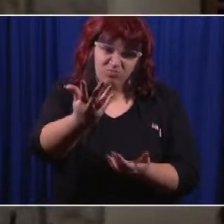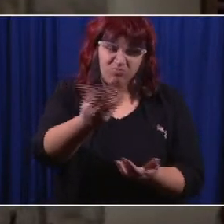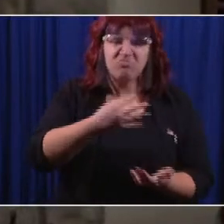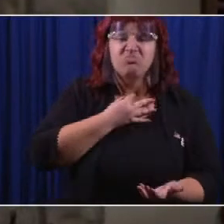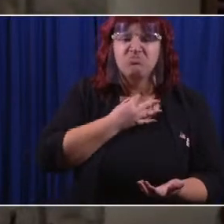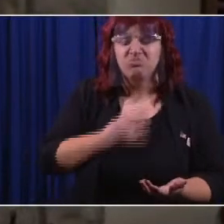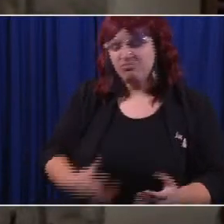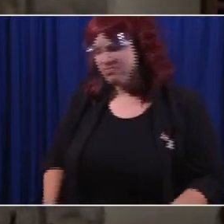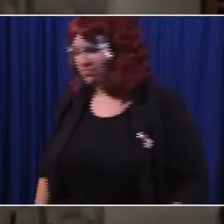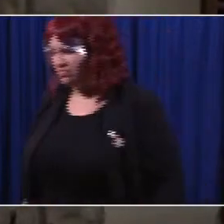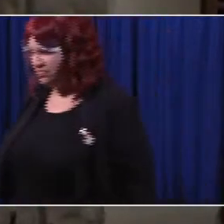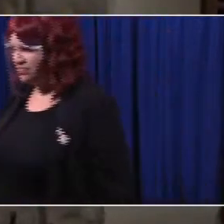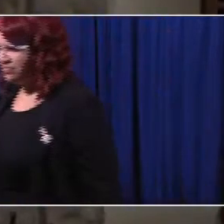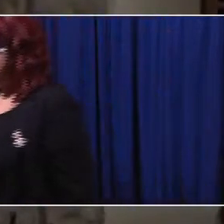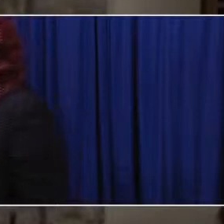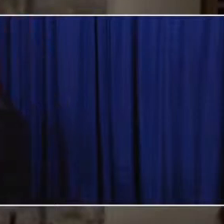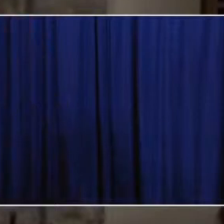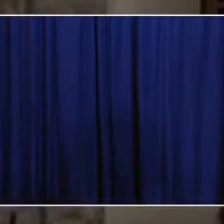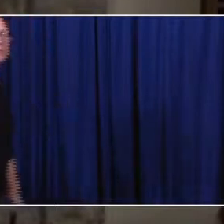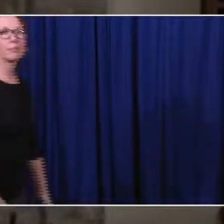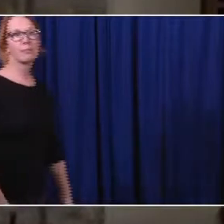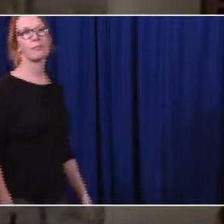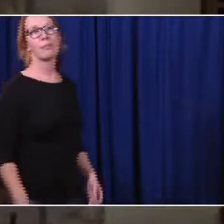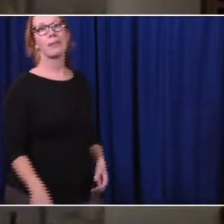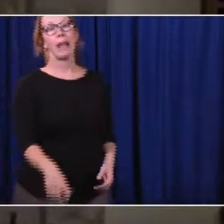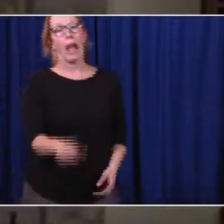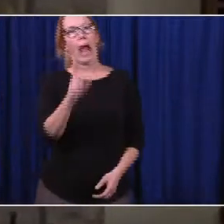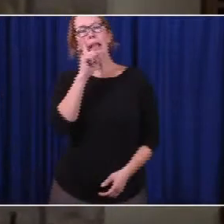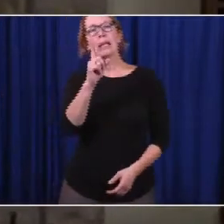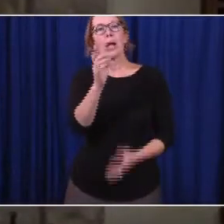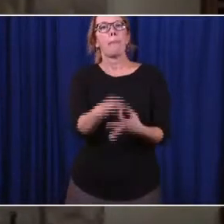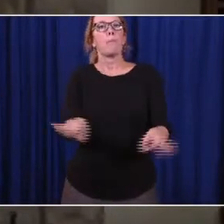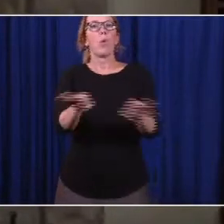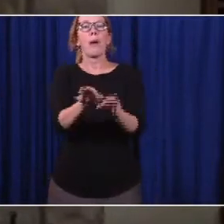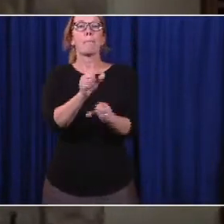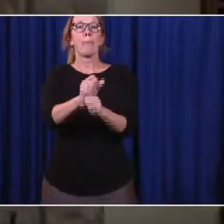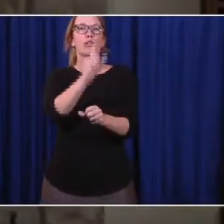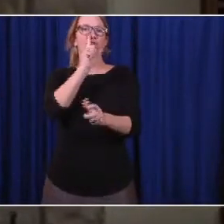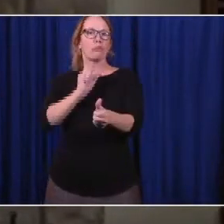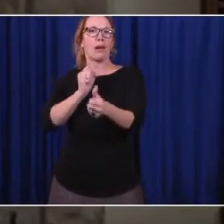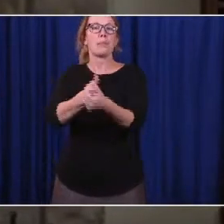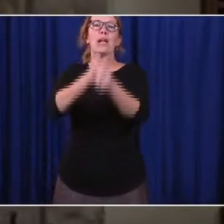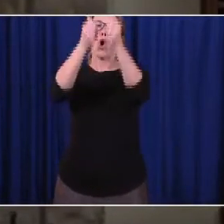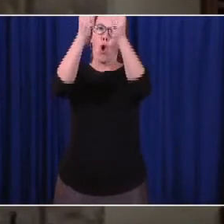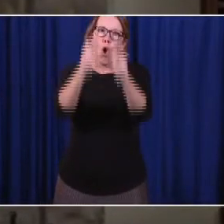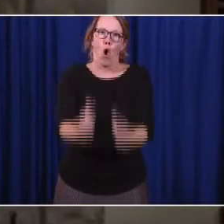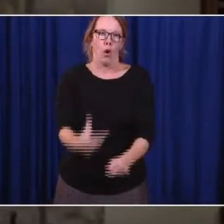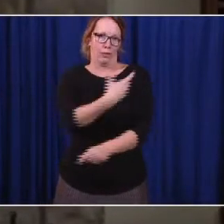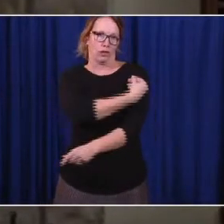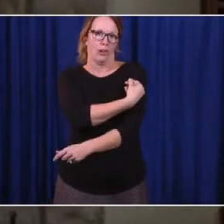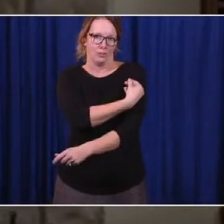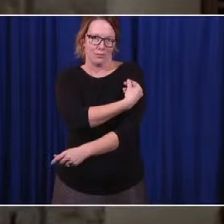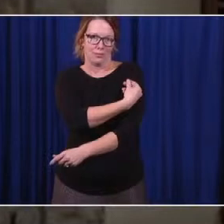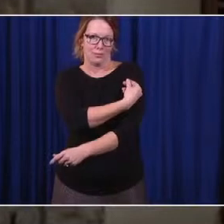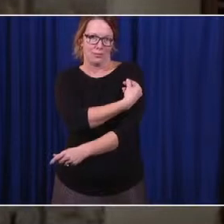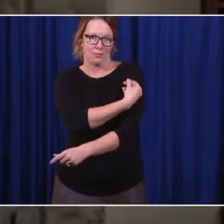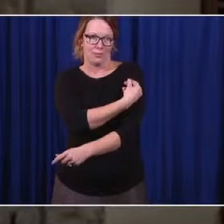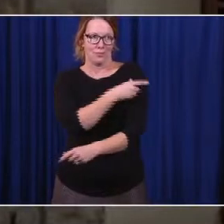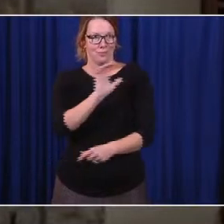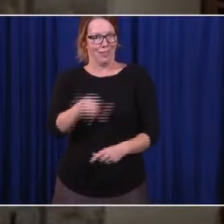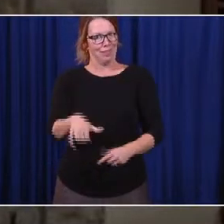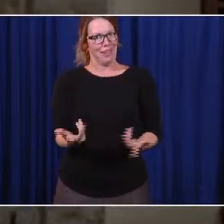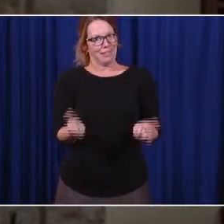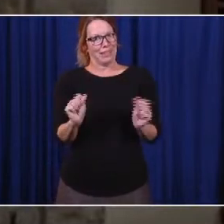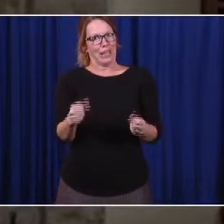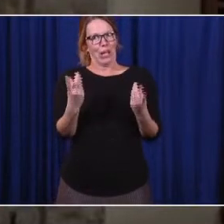for kids is to make sure they're up to speed on all their shots, which includes flu. I mean, those are things that can happen today.